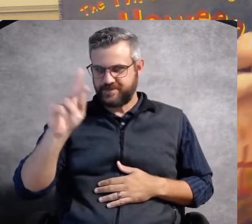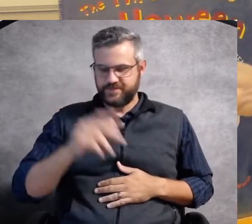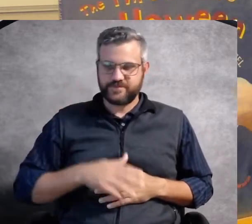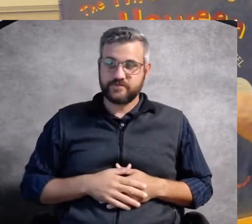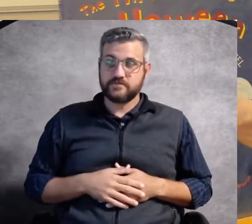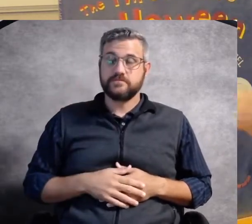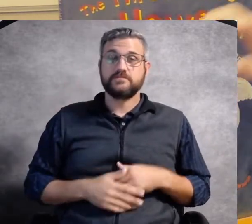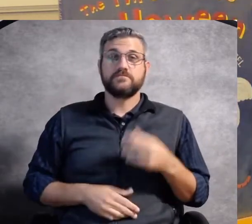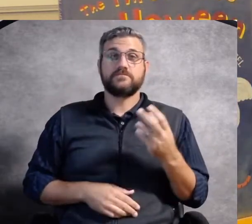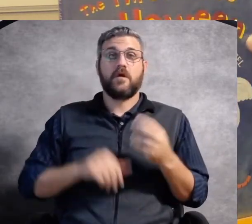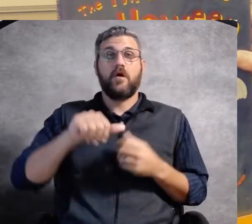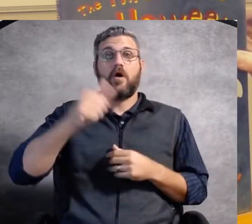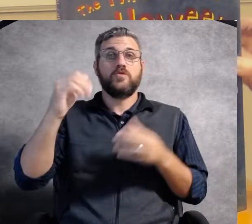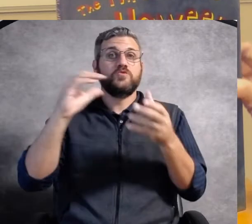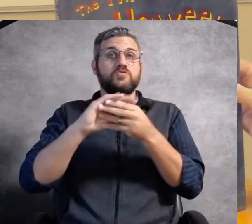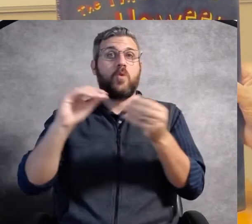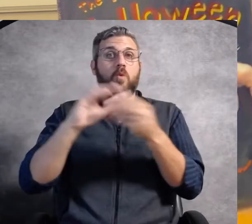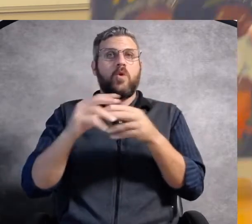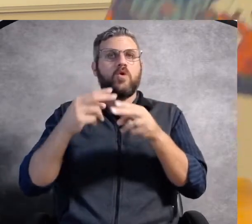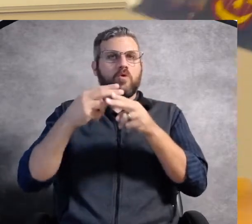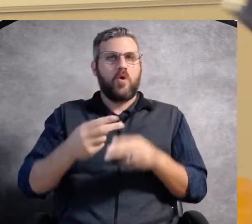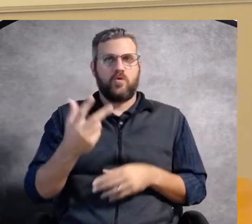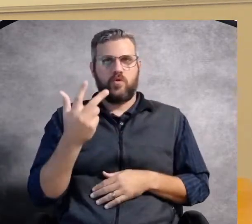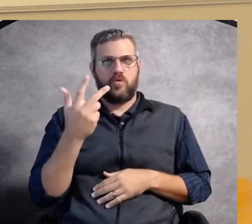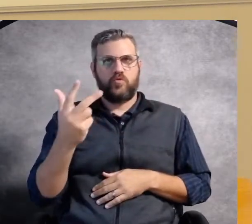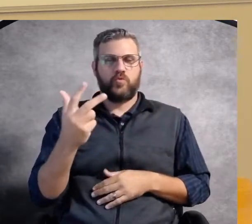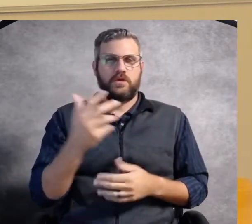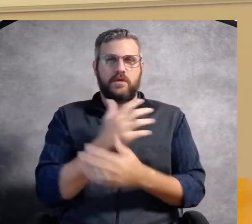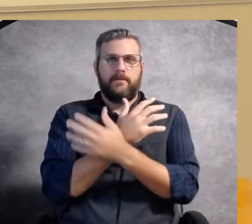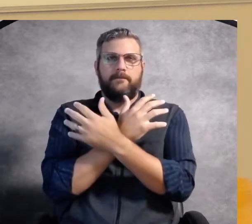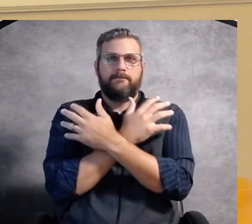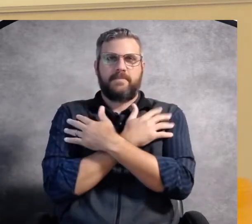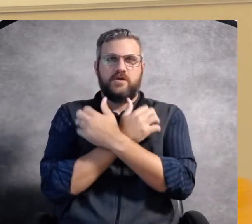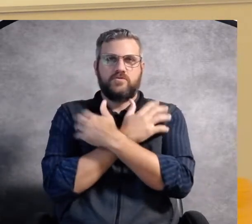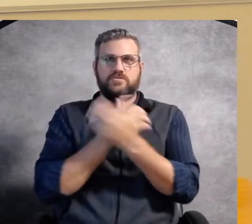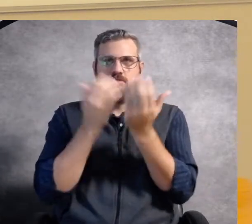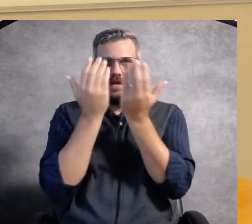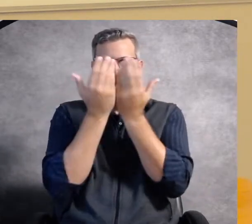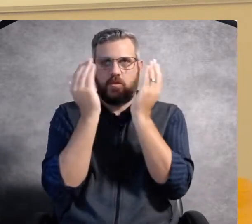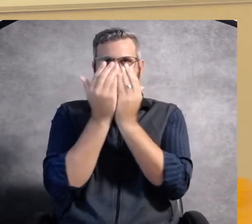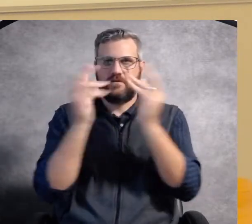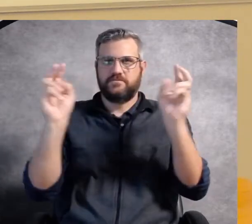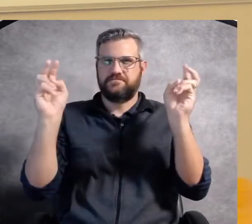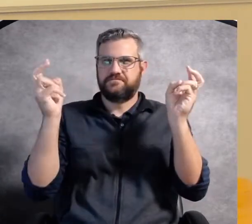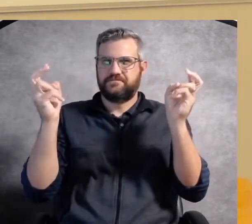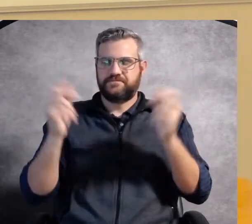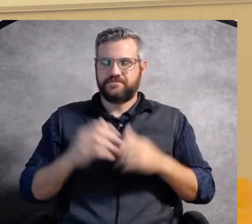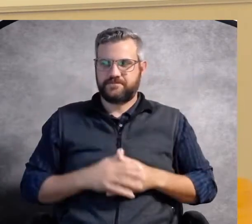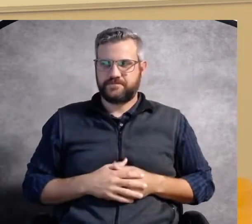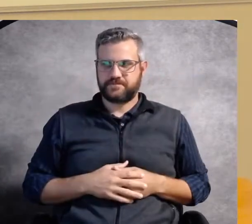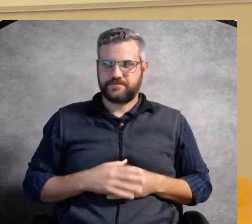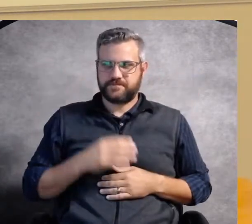All right. This one is called the Three Bears Halloween.